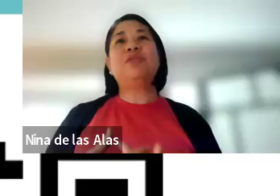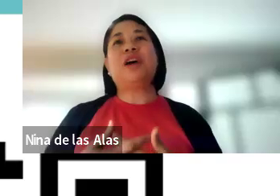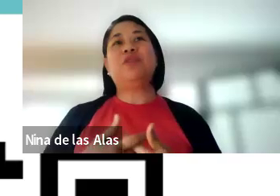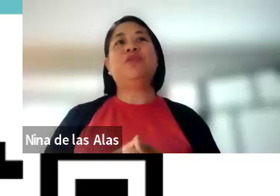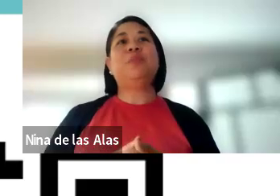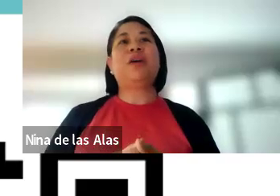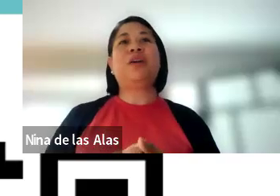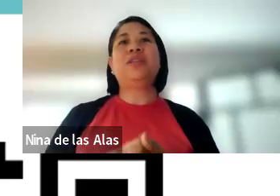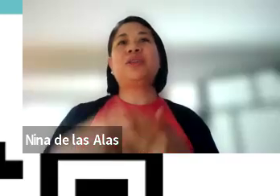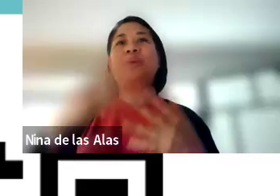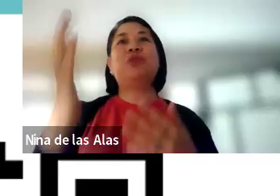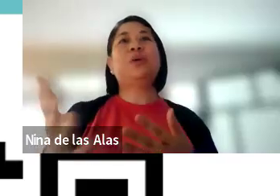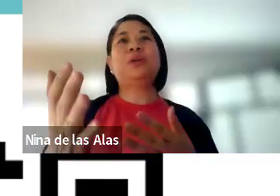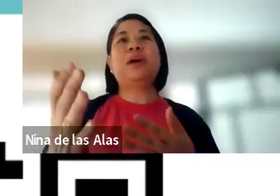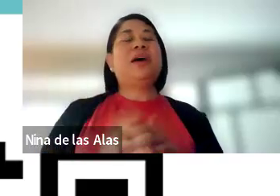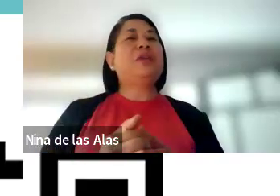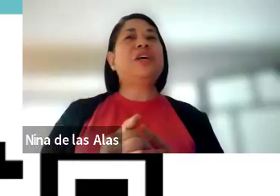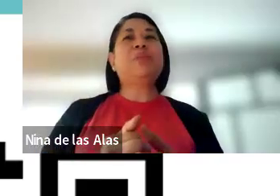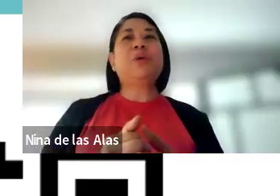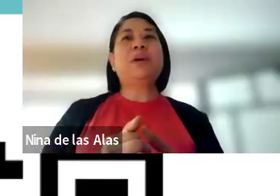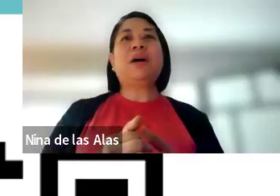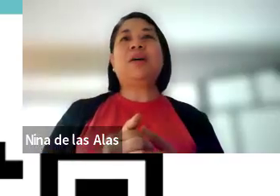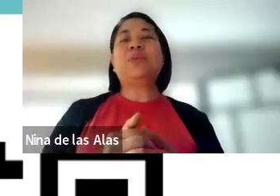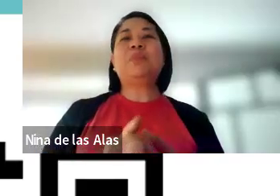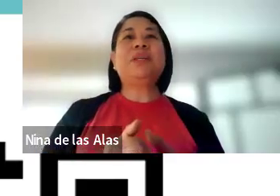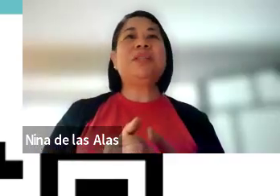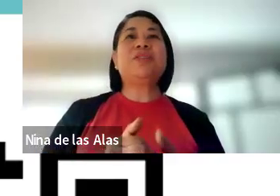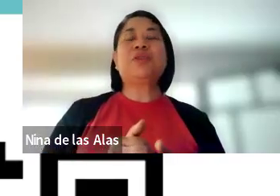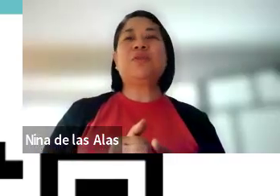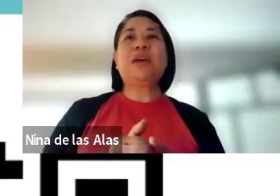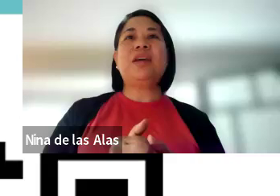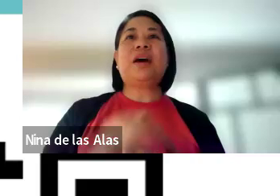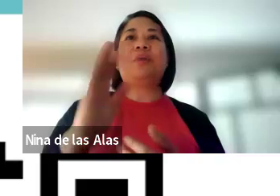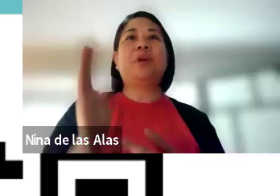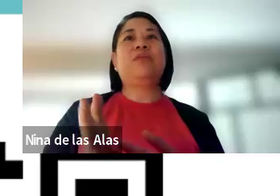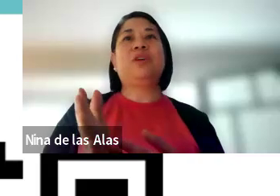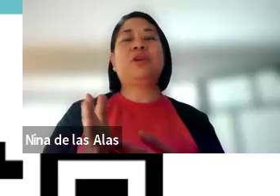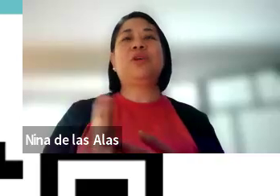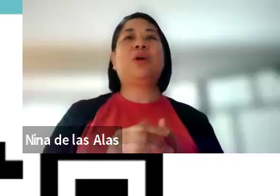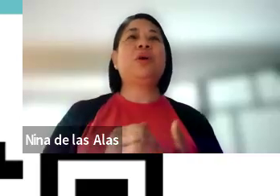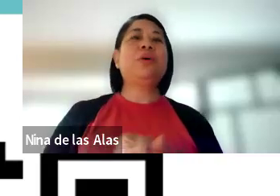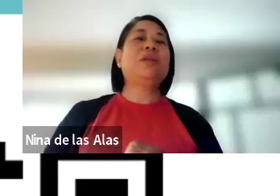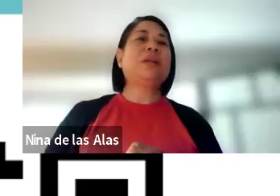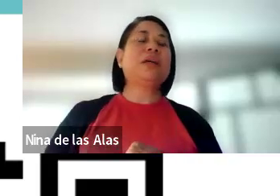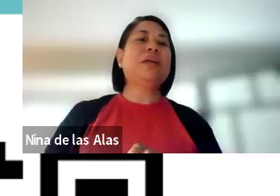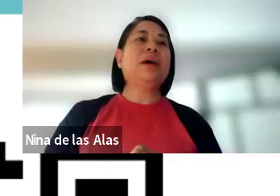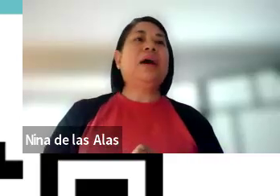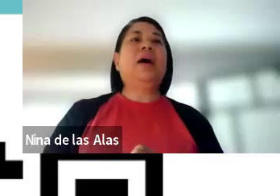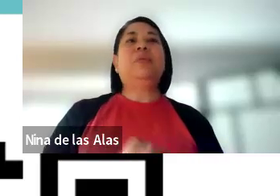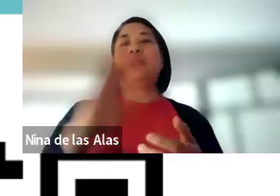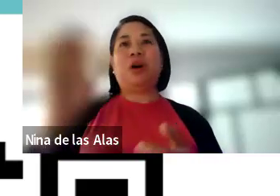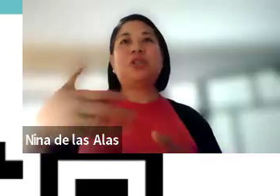We'd love to have your feedback on this. So if you could take a moment, complete the survey. You have here the QR code and the